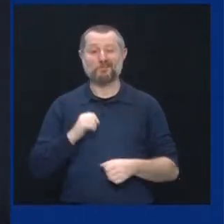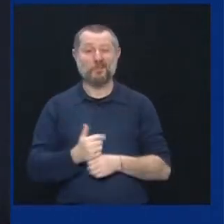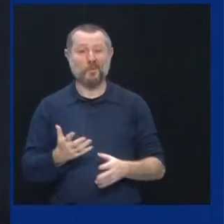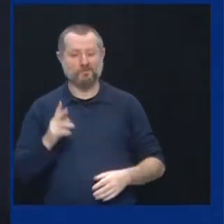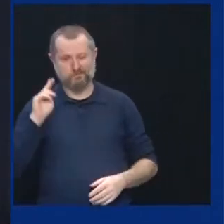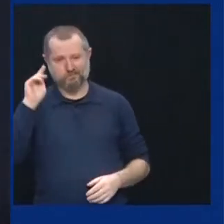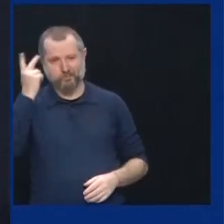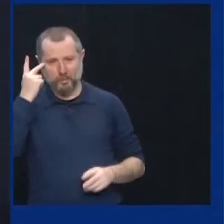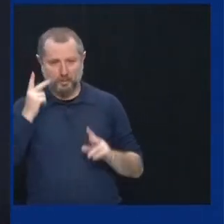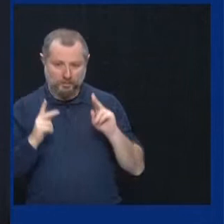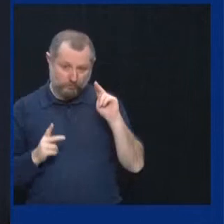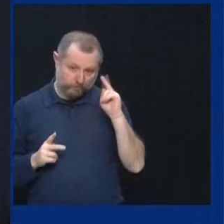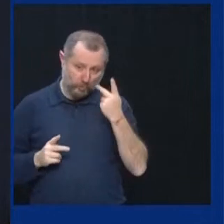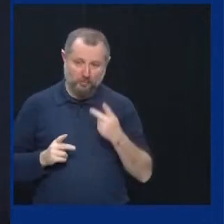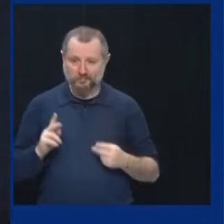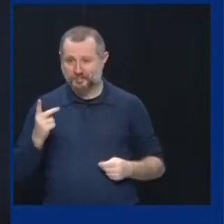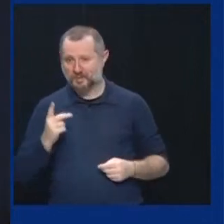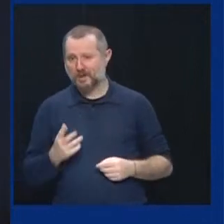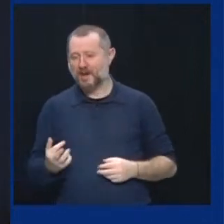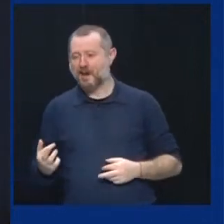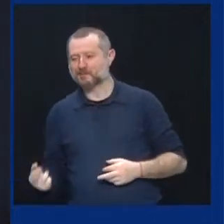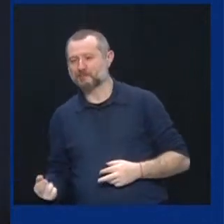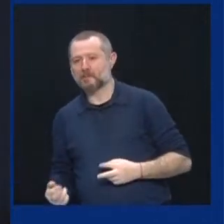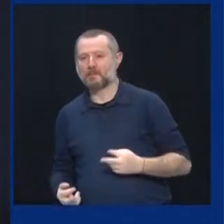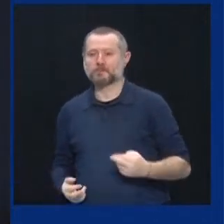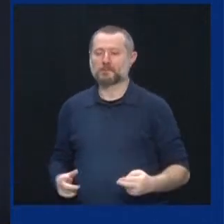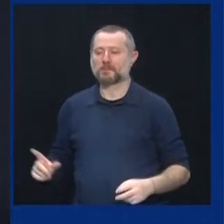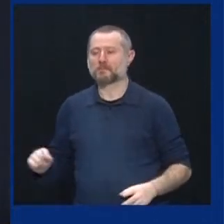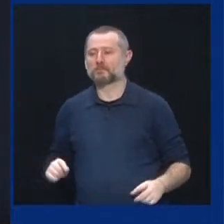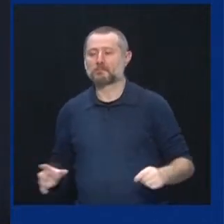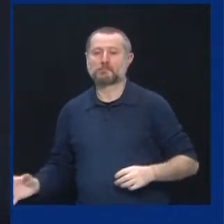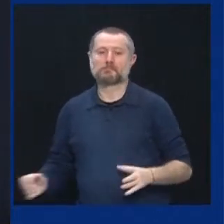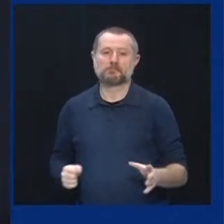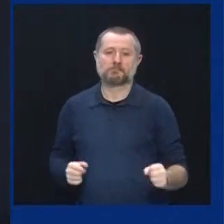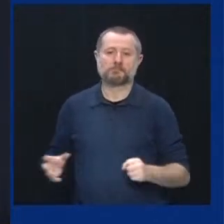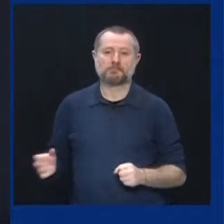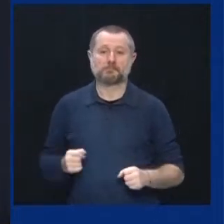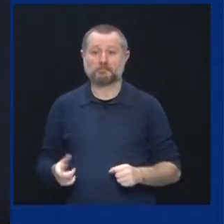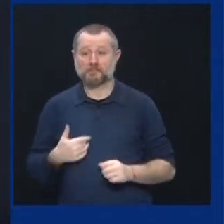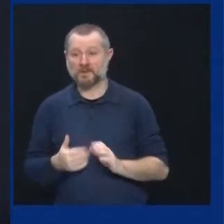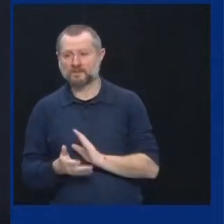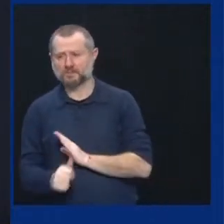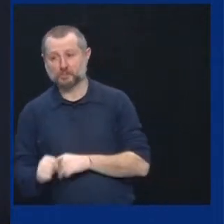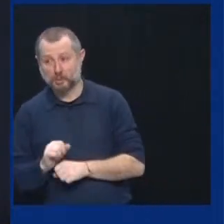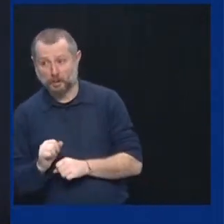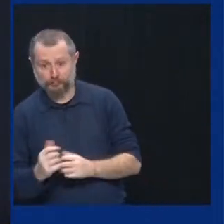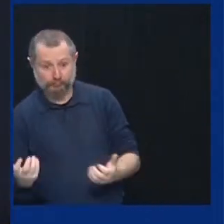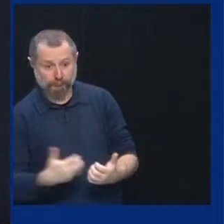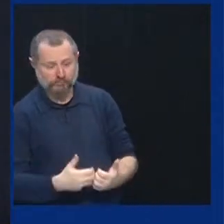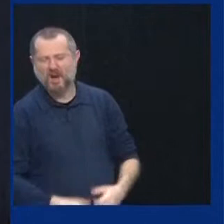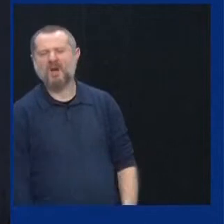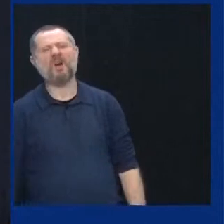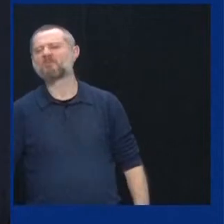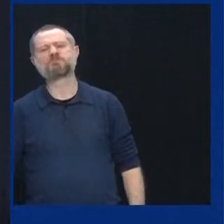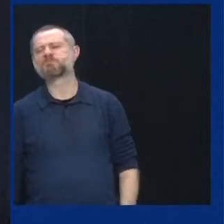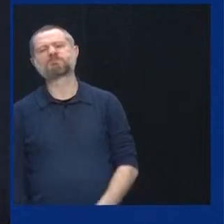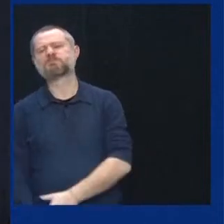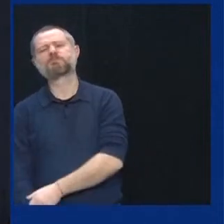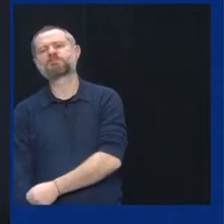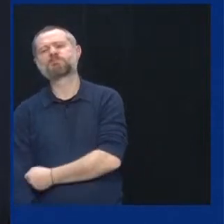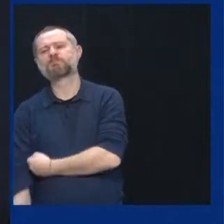not competent to do the job. You know, we even do it in